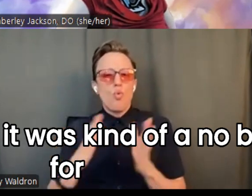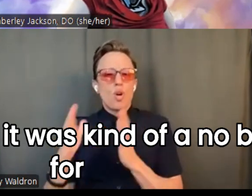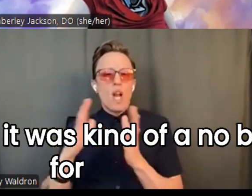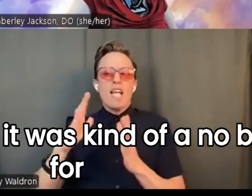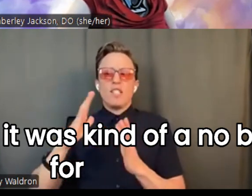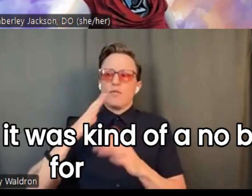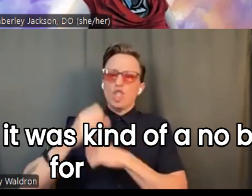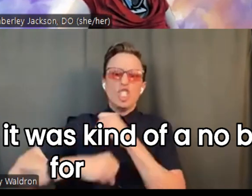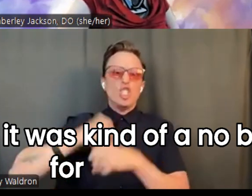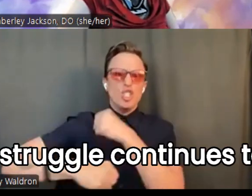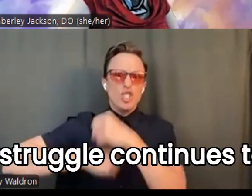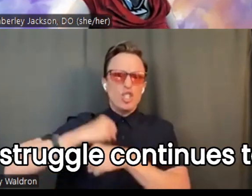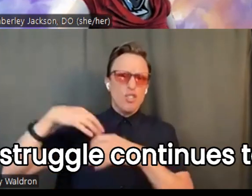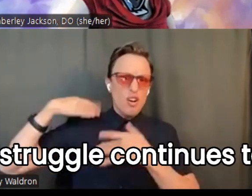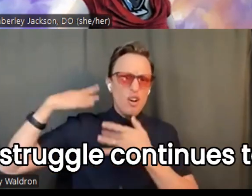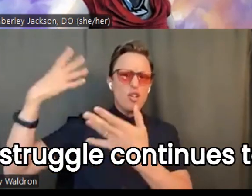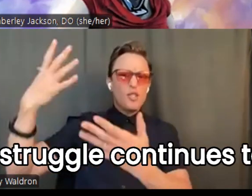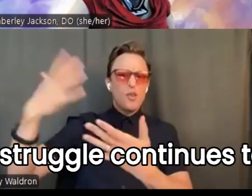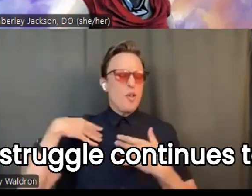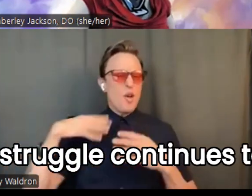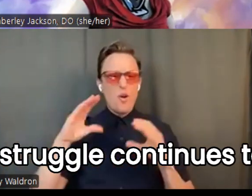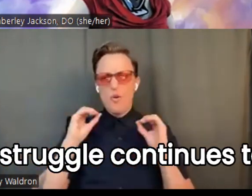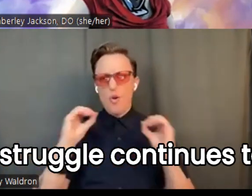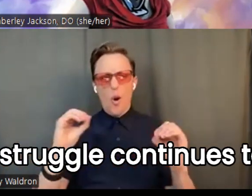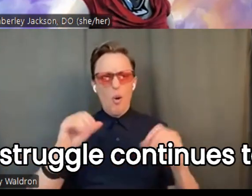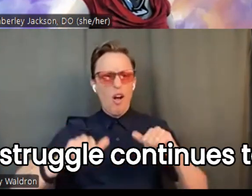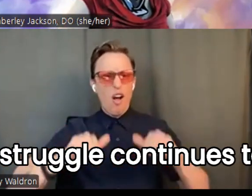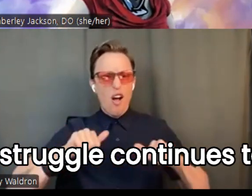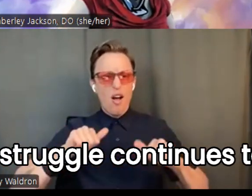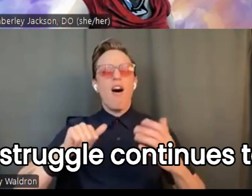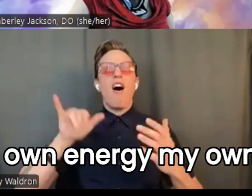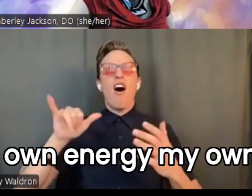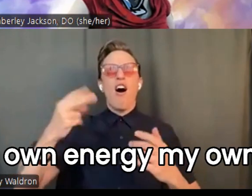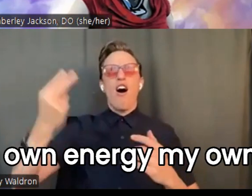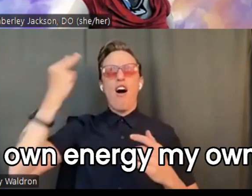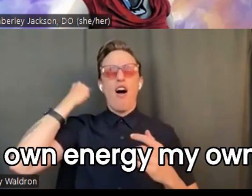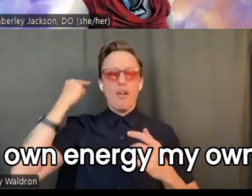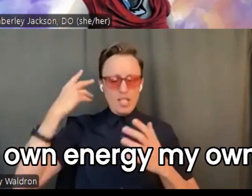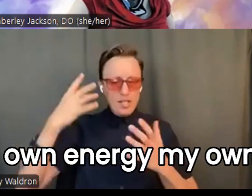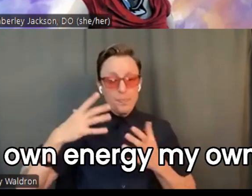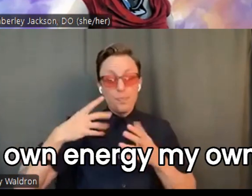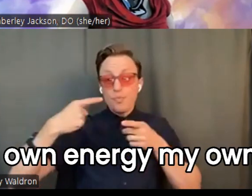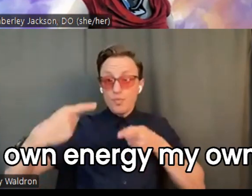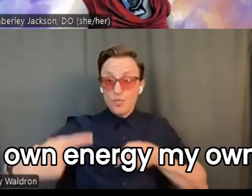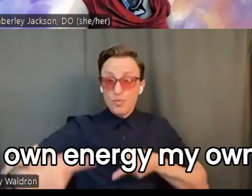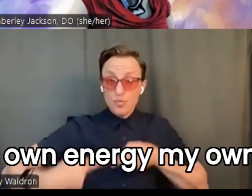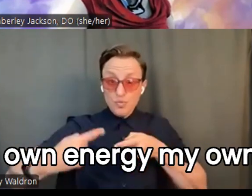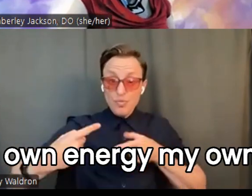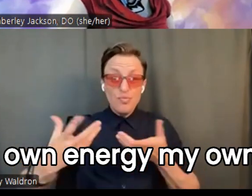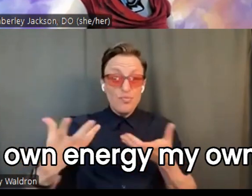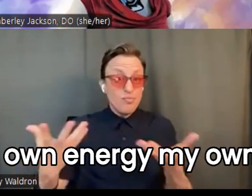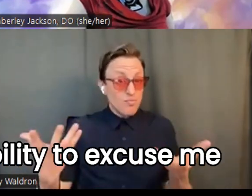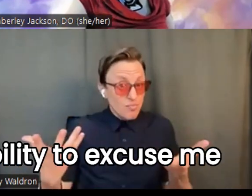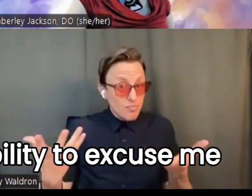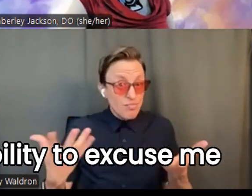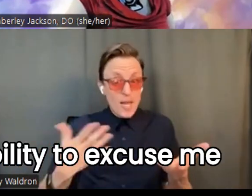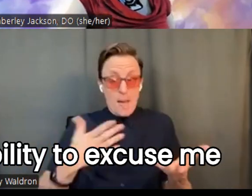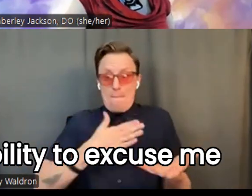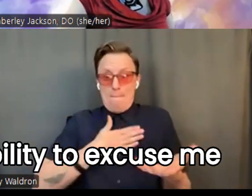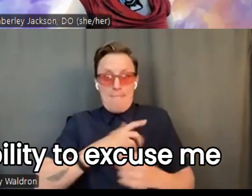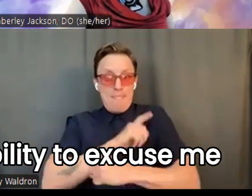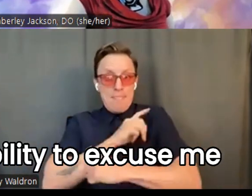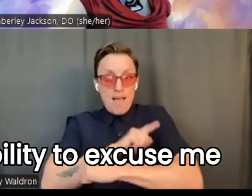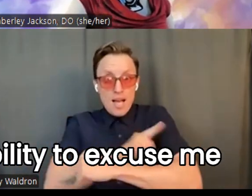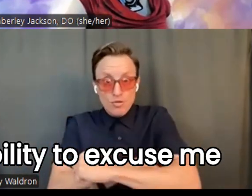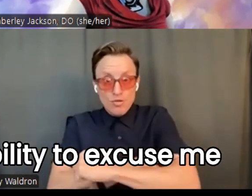it was kind of a no-brainer for me. The struggle continues to be my own energy, my own ability